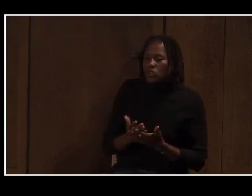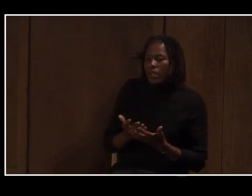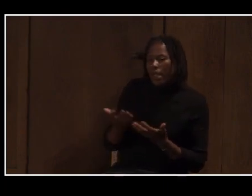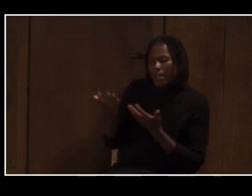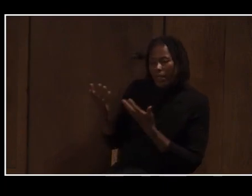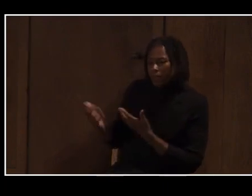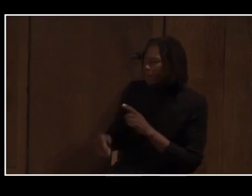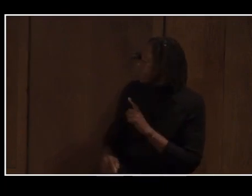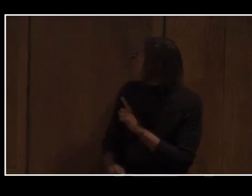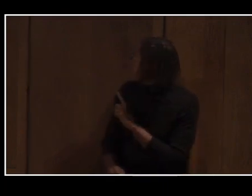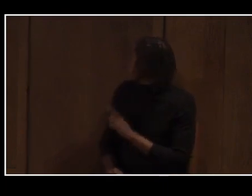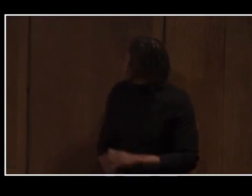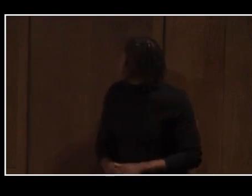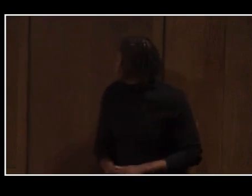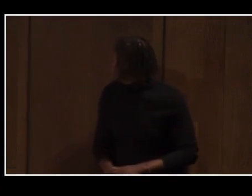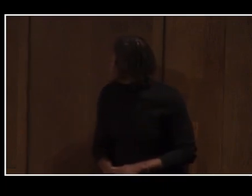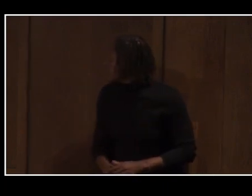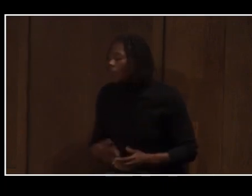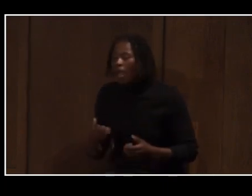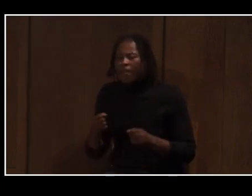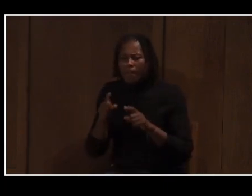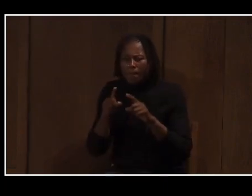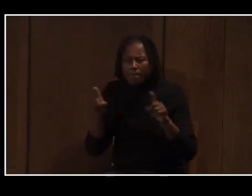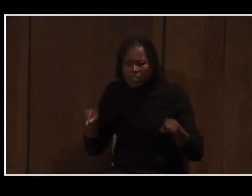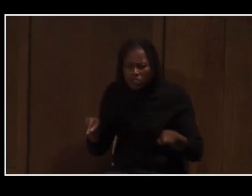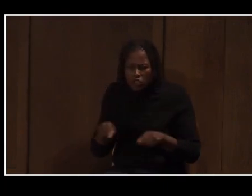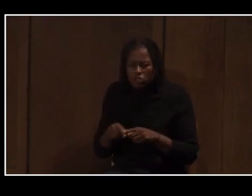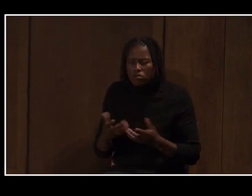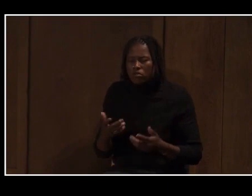Yeah. I have pictures and words,